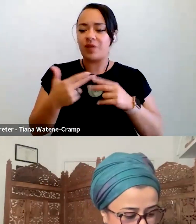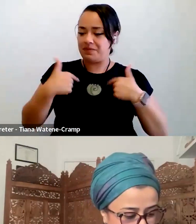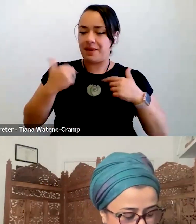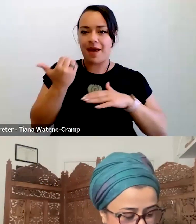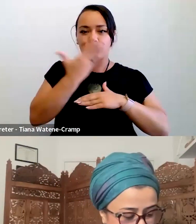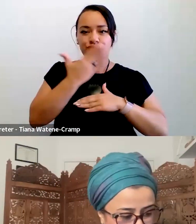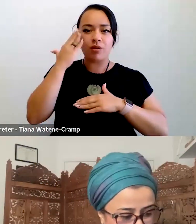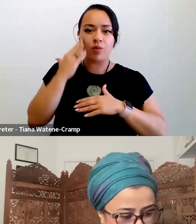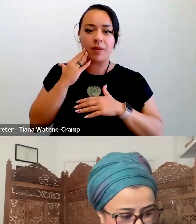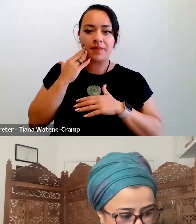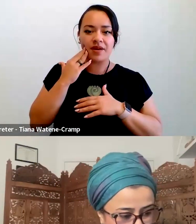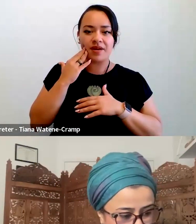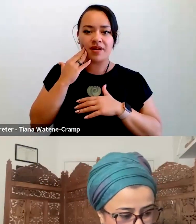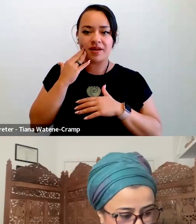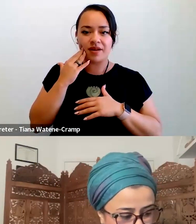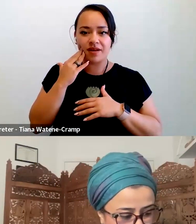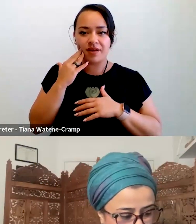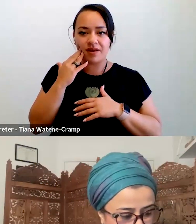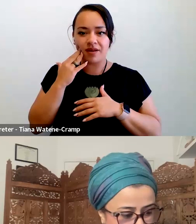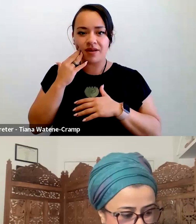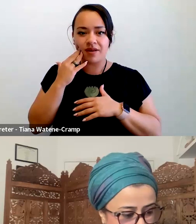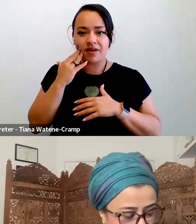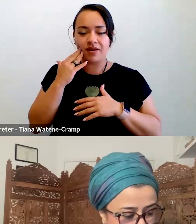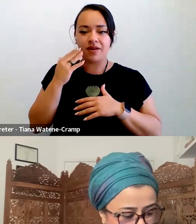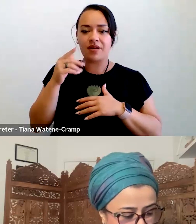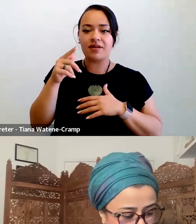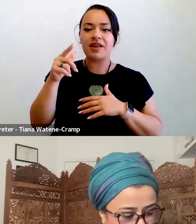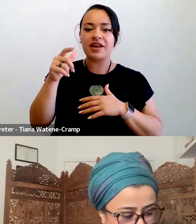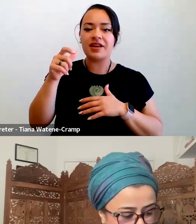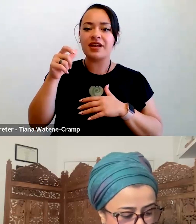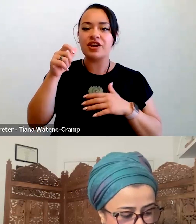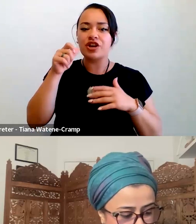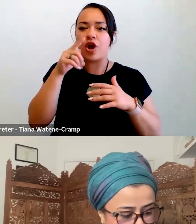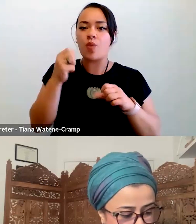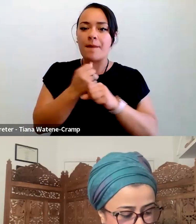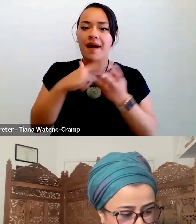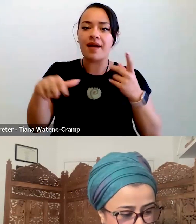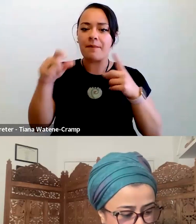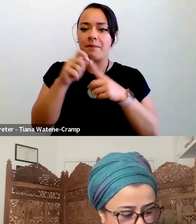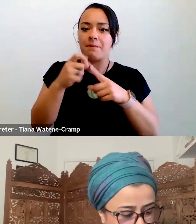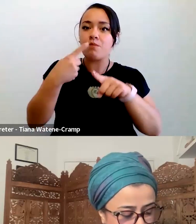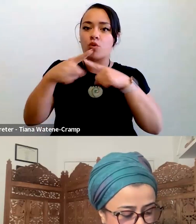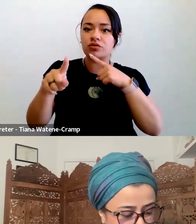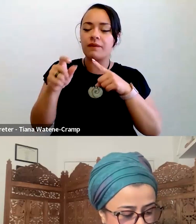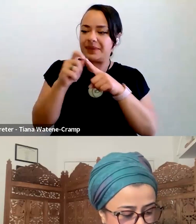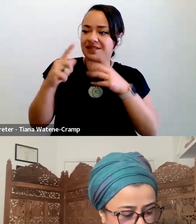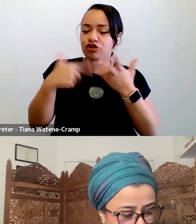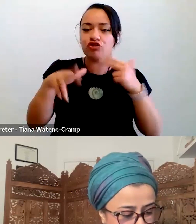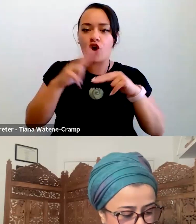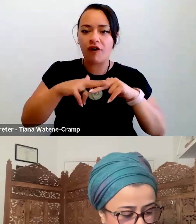when I know that we make up 3.5% to 4% of the population, you know, of course there's a capacity